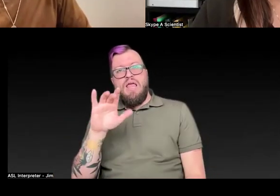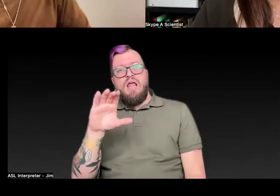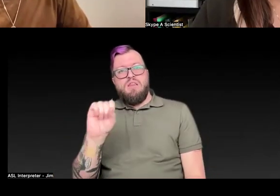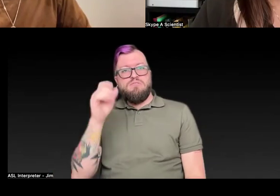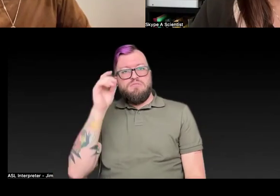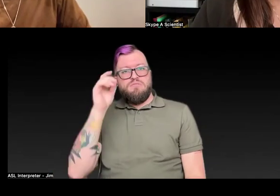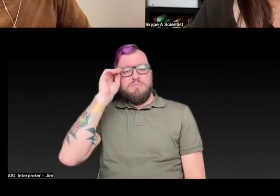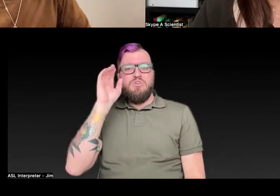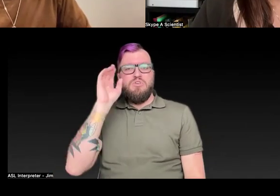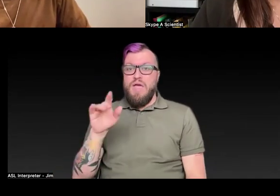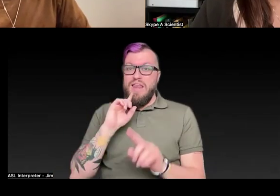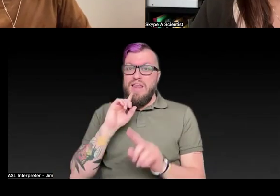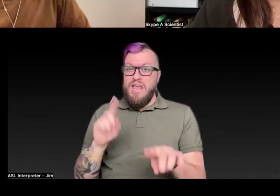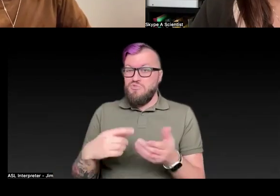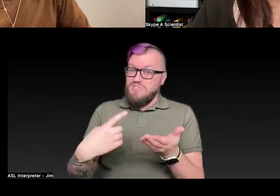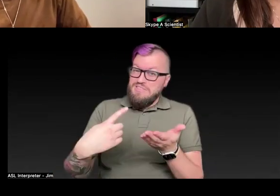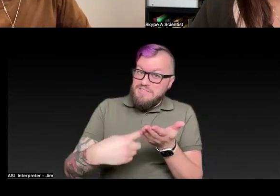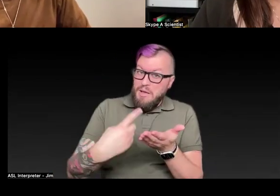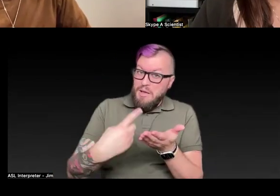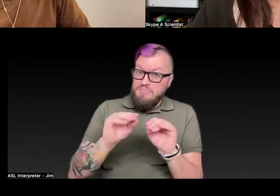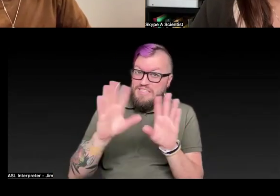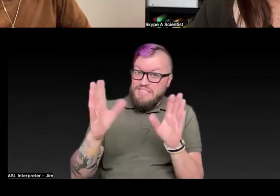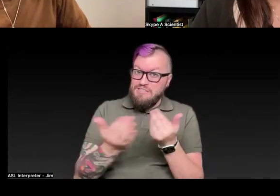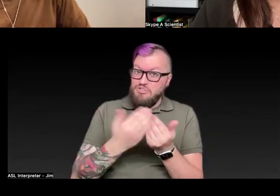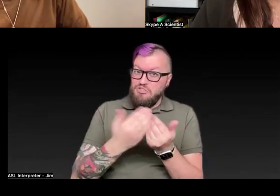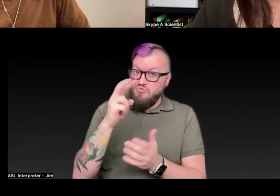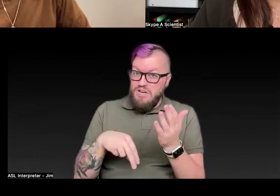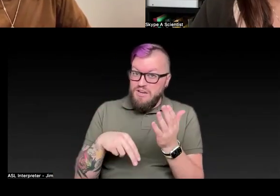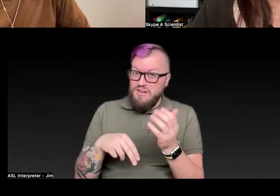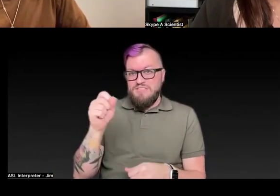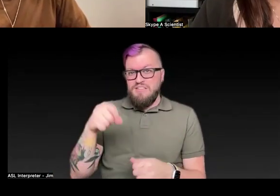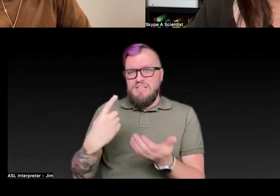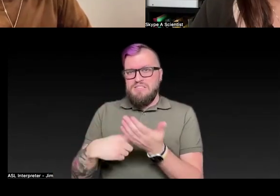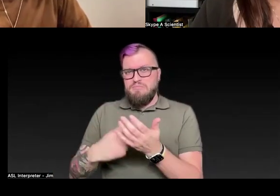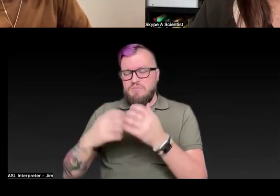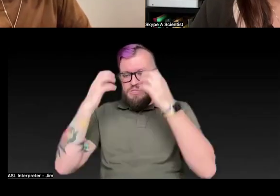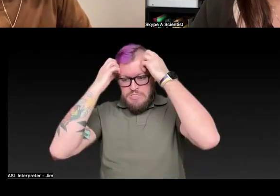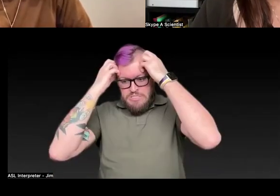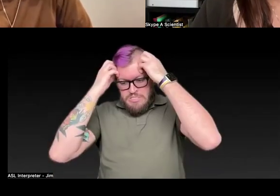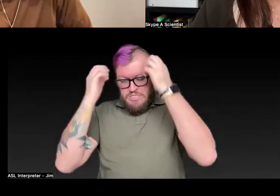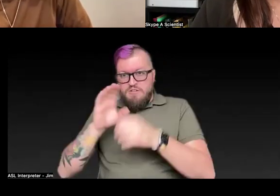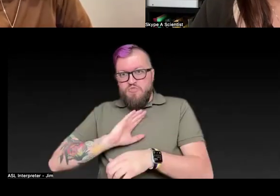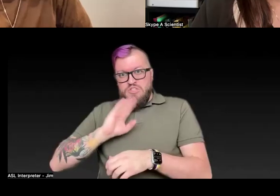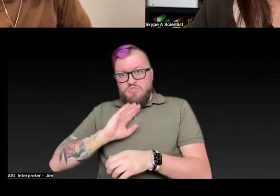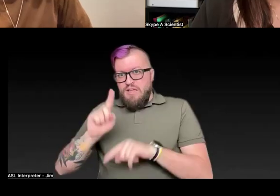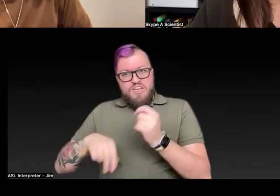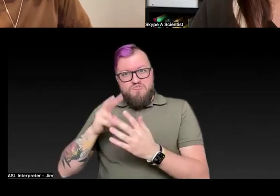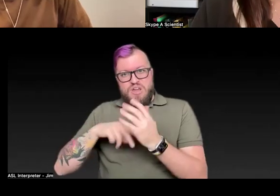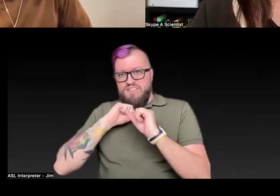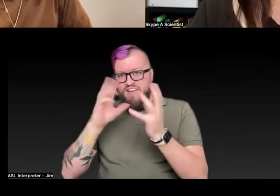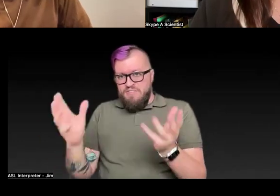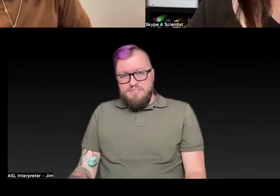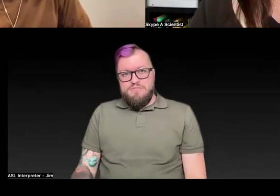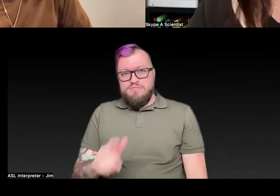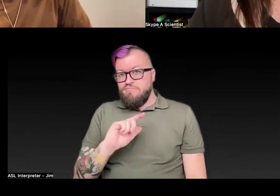the answer is sometimes it's super clear to read, and sometimes it is like hair-pullingly frustrating to read. Where are we at